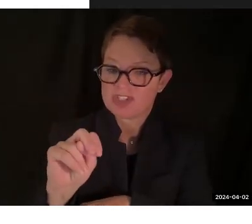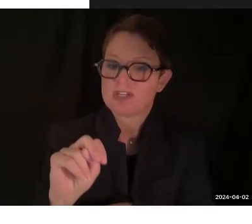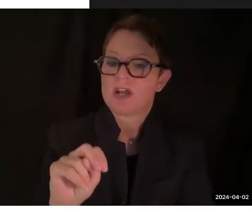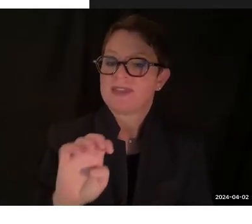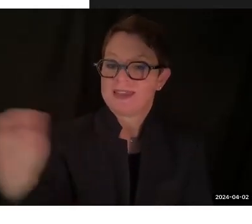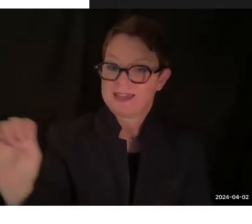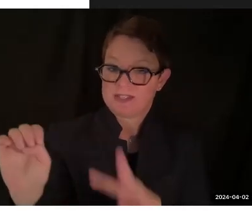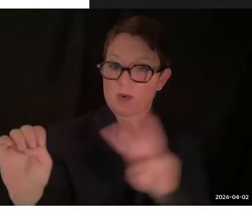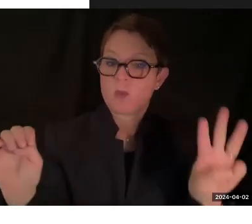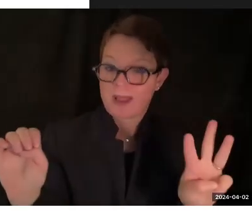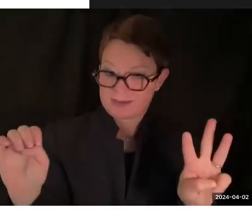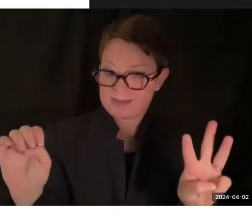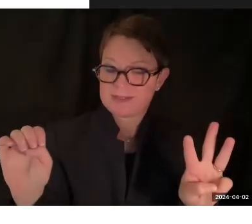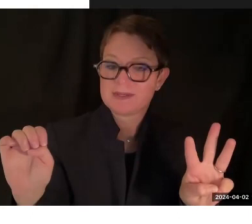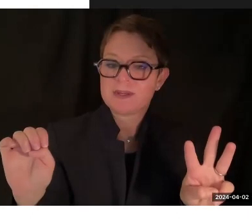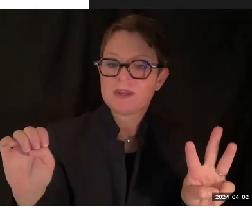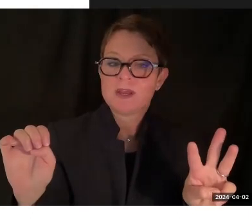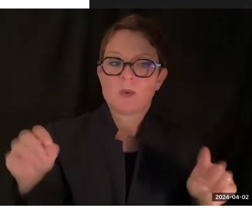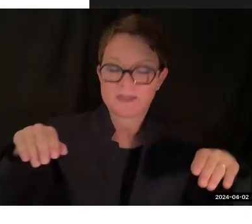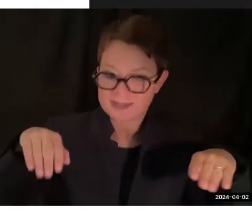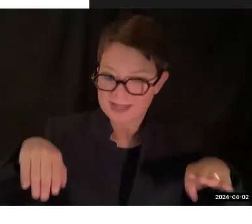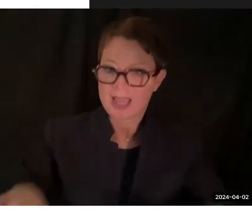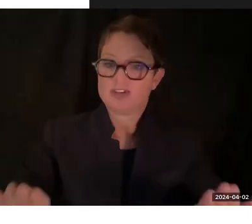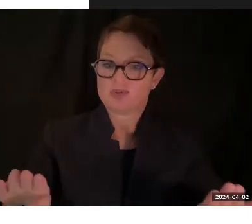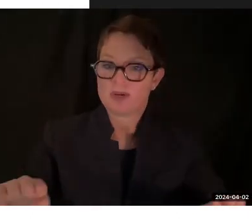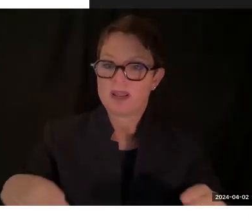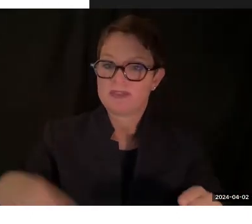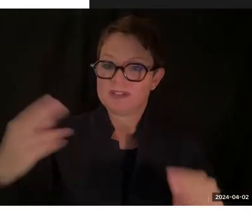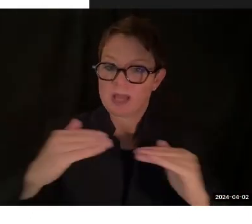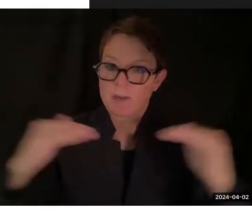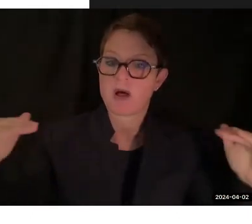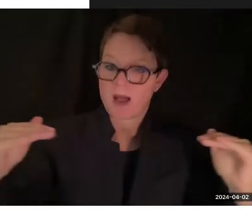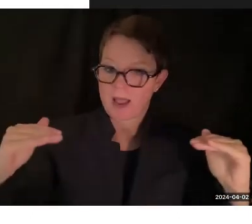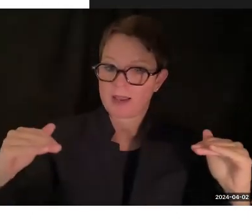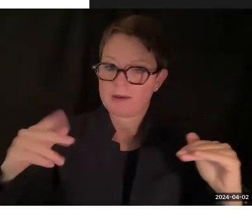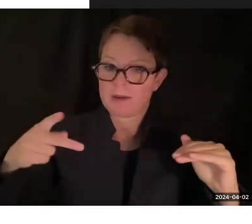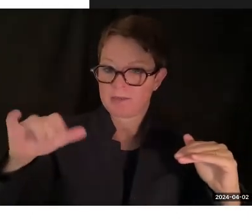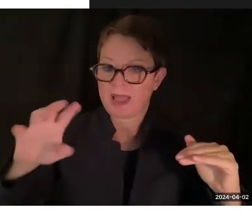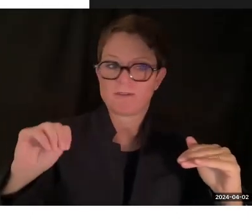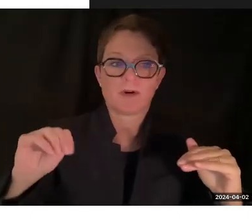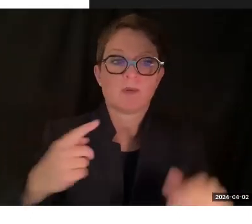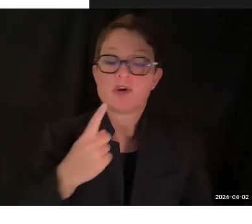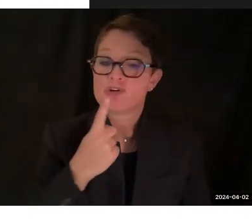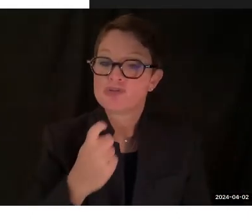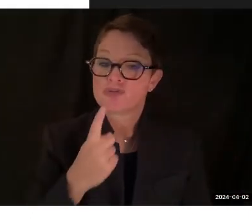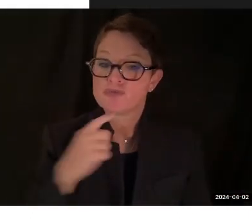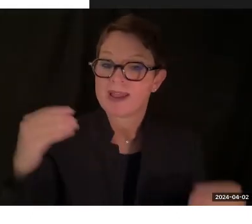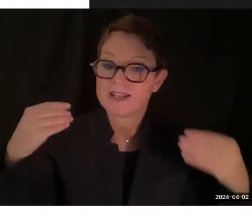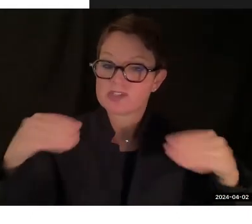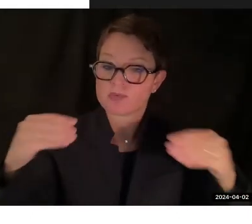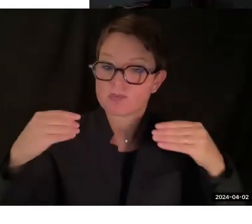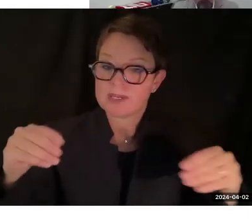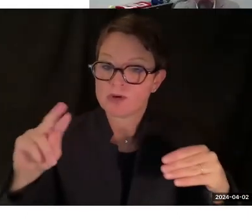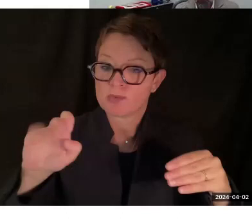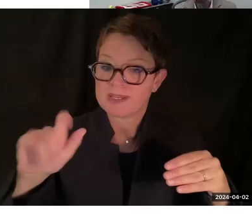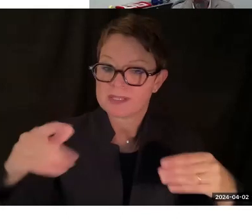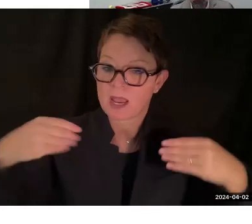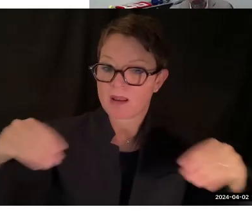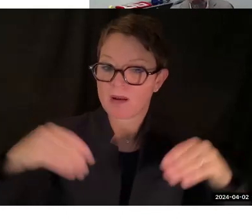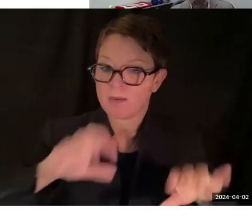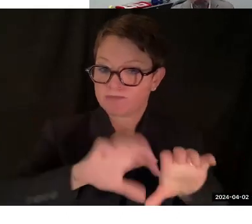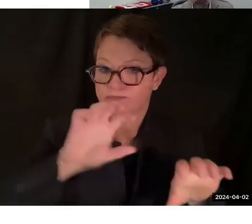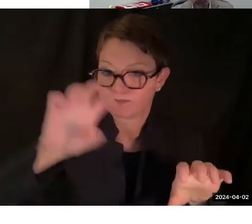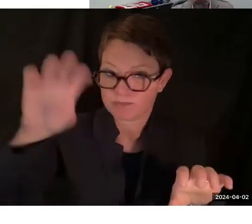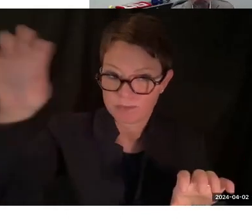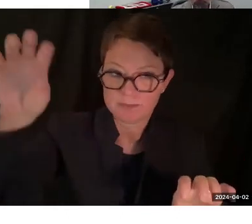west with its entries and the double height platform that I mentioned on the prior page, the red being the retail spaces. We